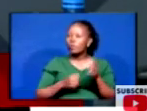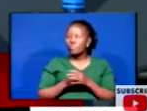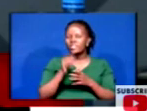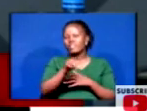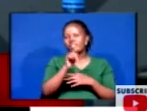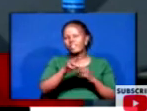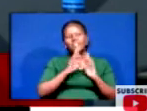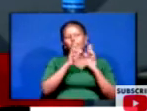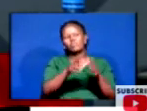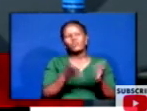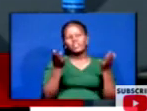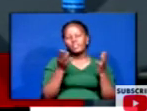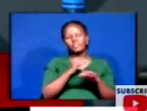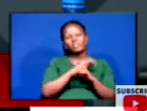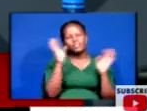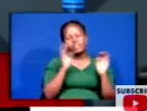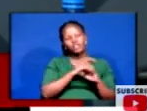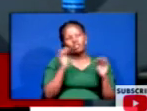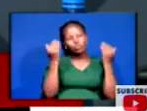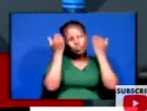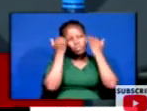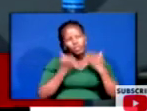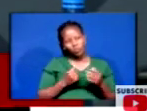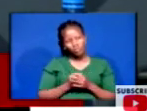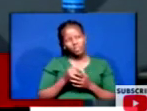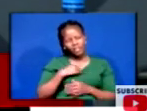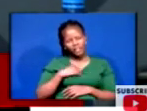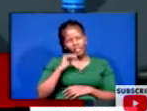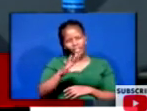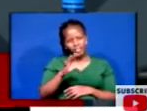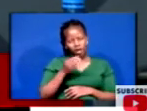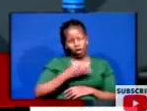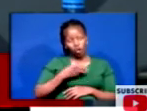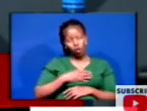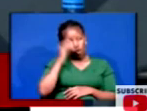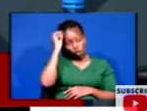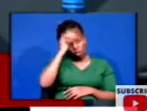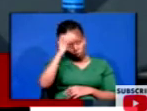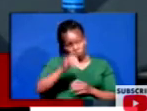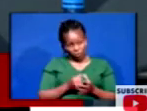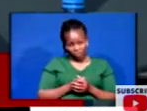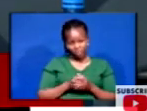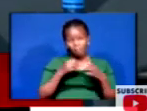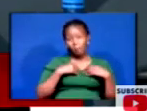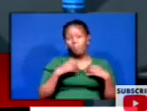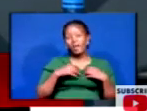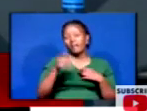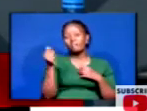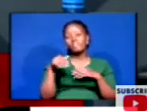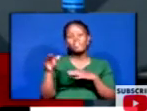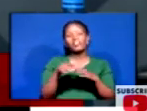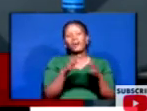court. They had their own position in regard to the servers. And now there is no other way they'll have been able